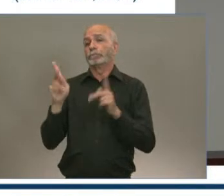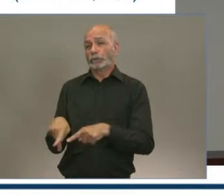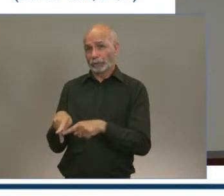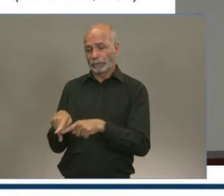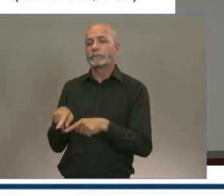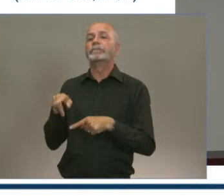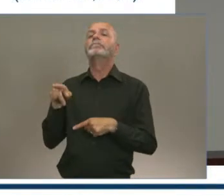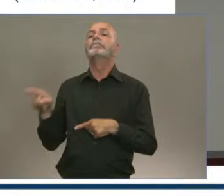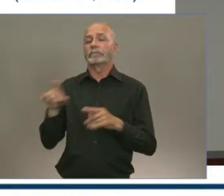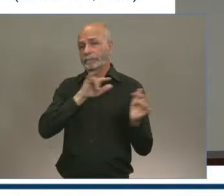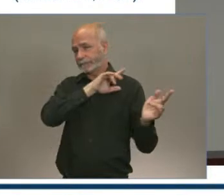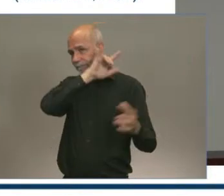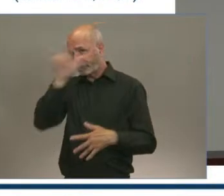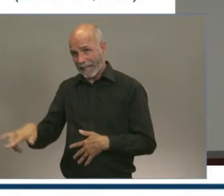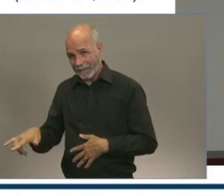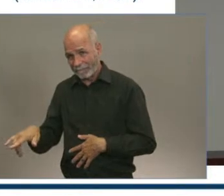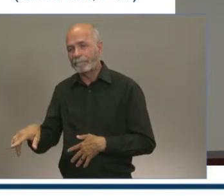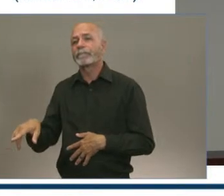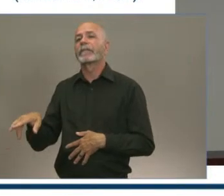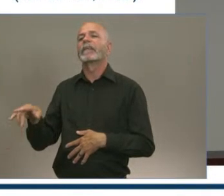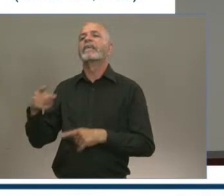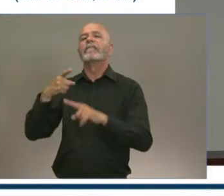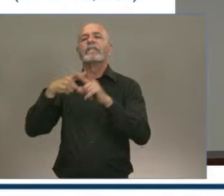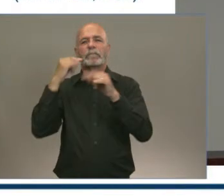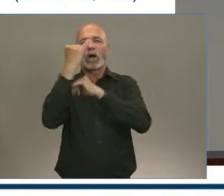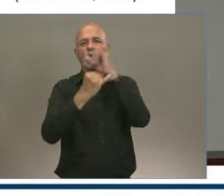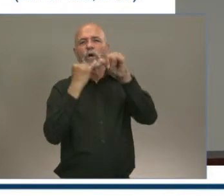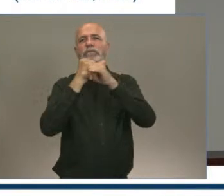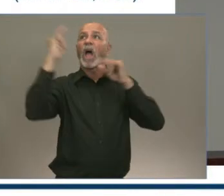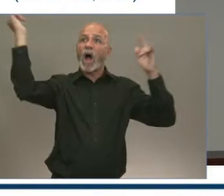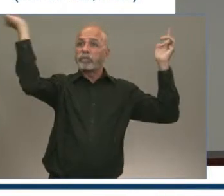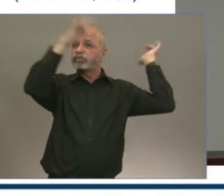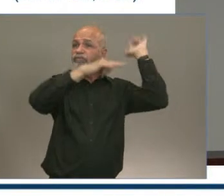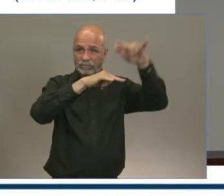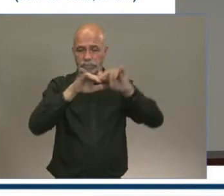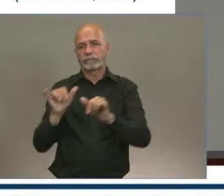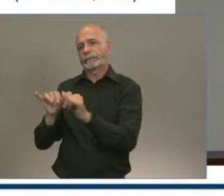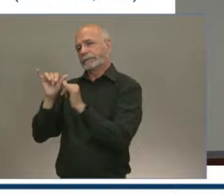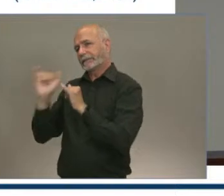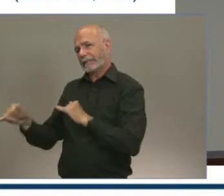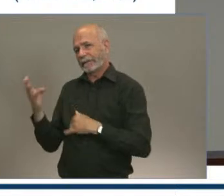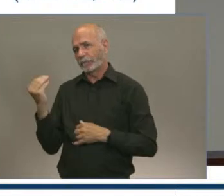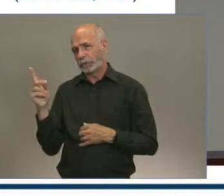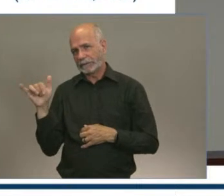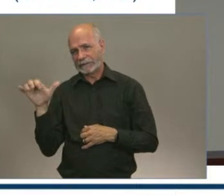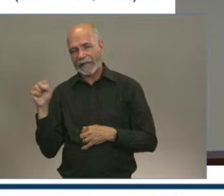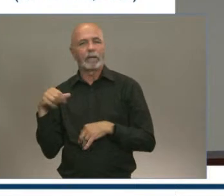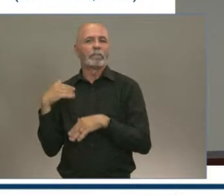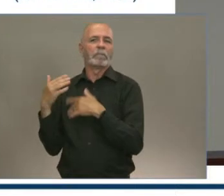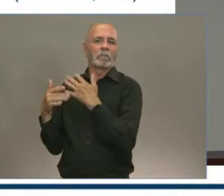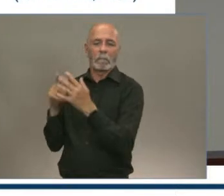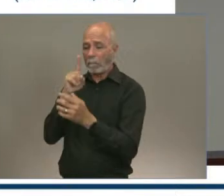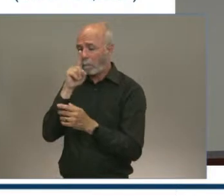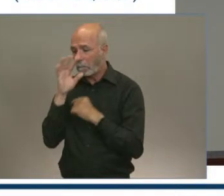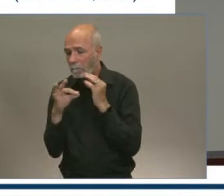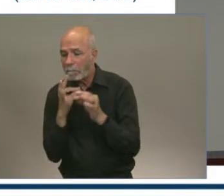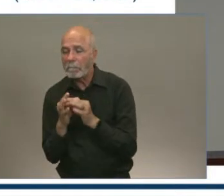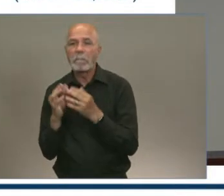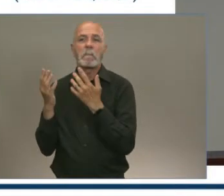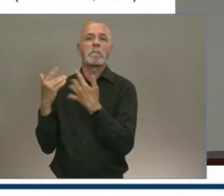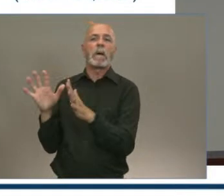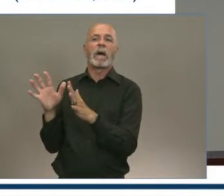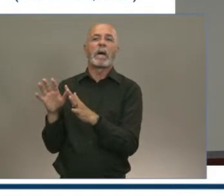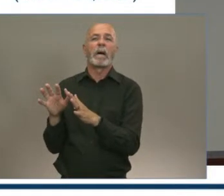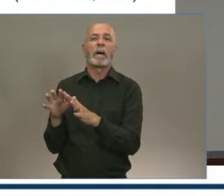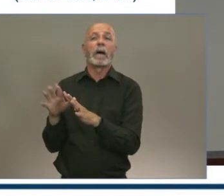the province from international travel. They were quarantining as required and doing their testing, and there was no exposure to